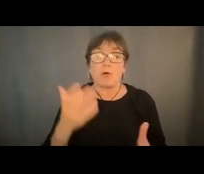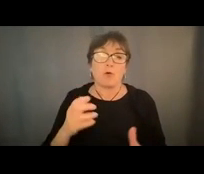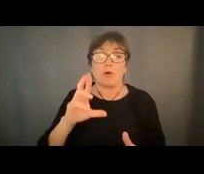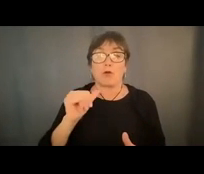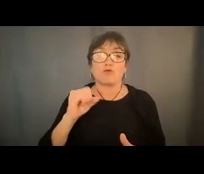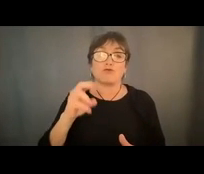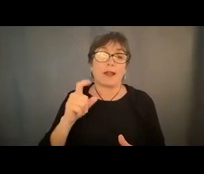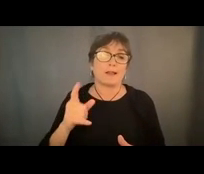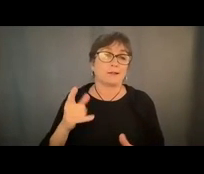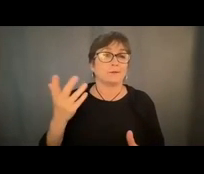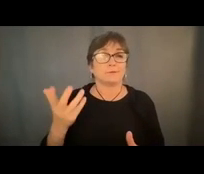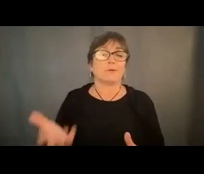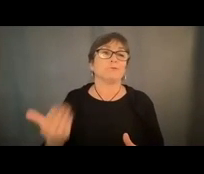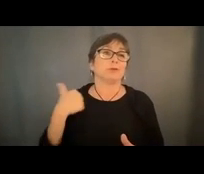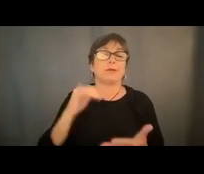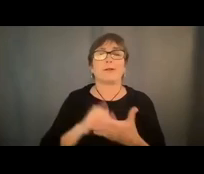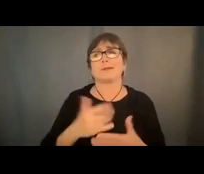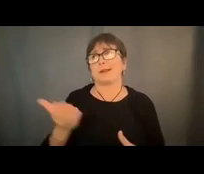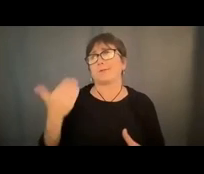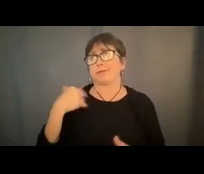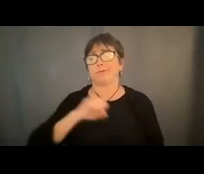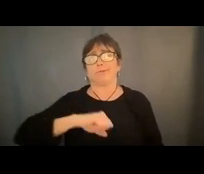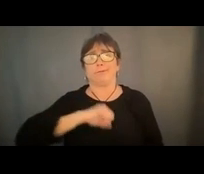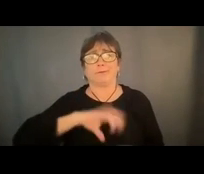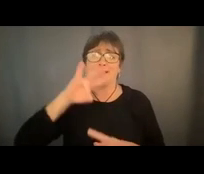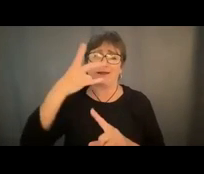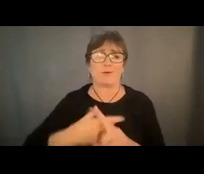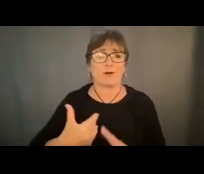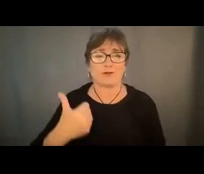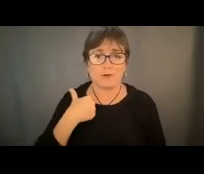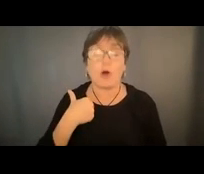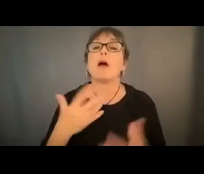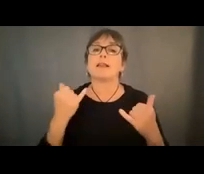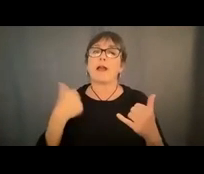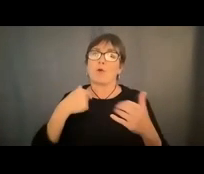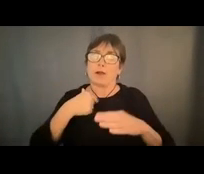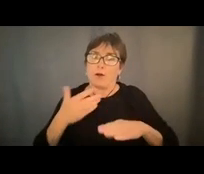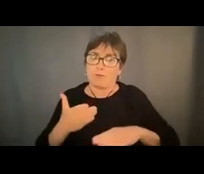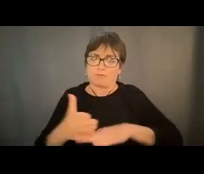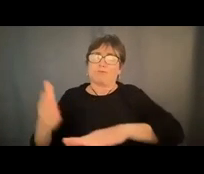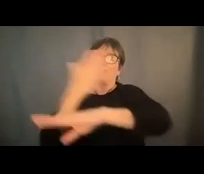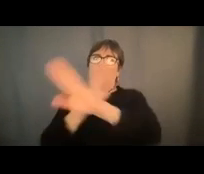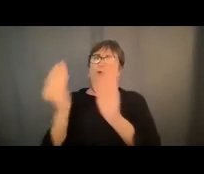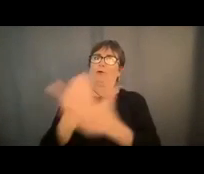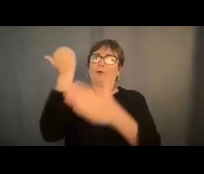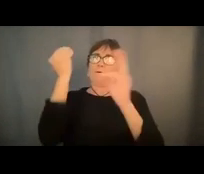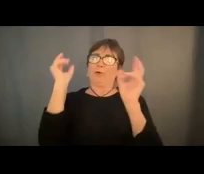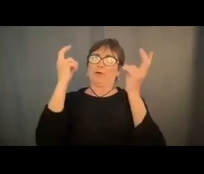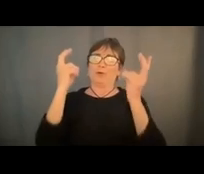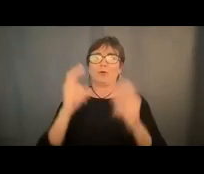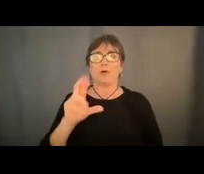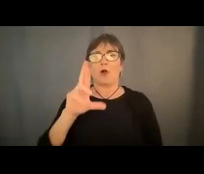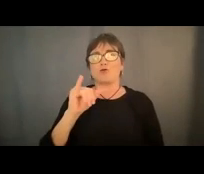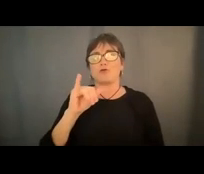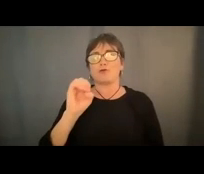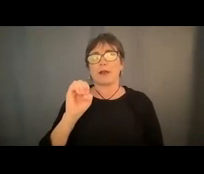was so 7 months ago. We are the new and improved RAISE 2.0. You know